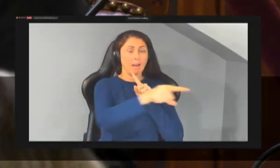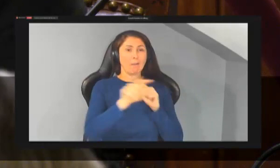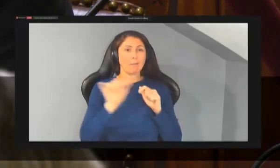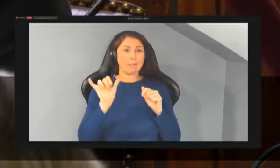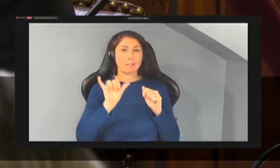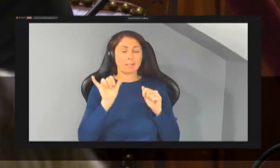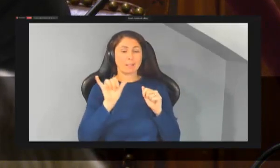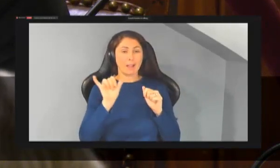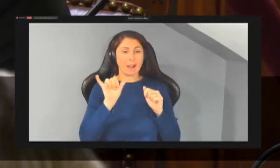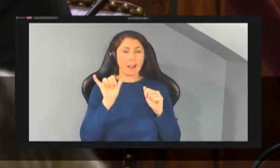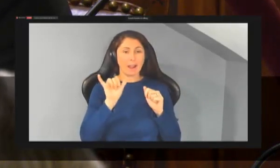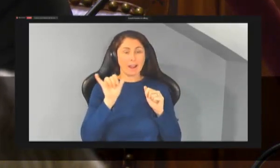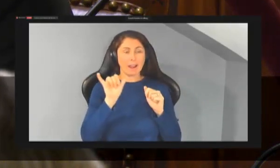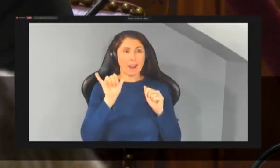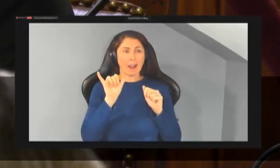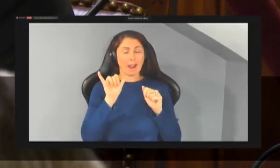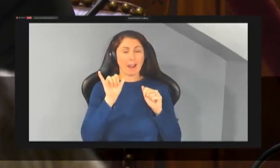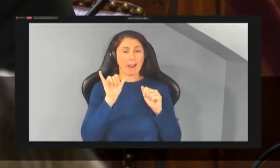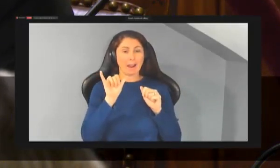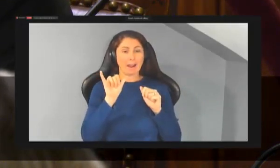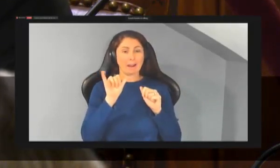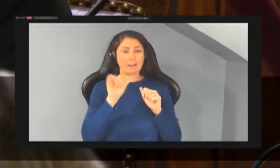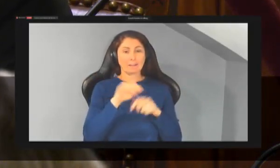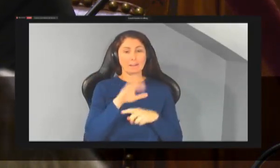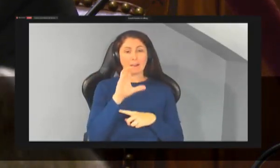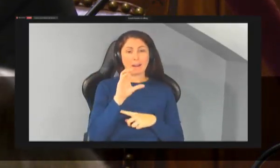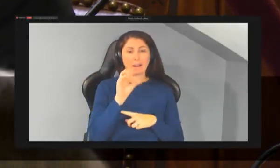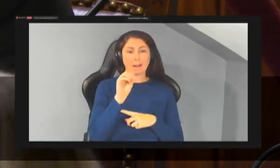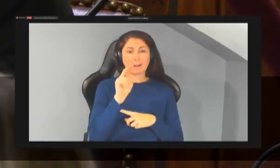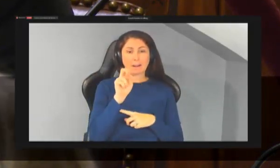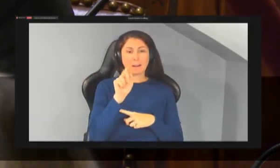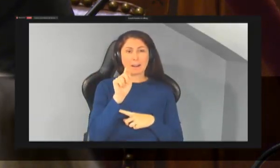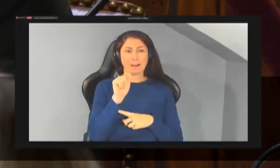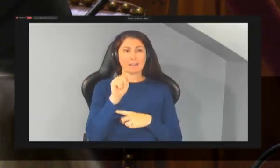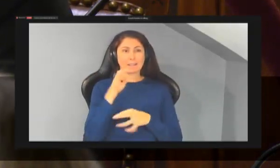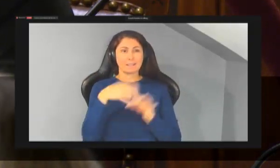kinetic rather than combustion force. Right.